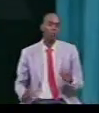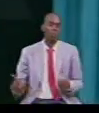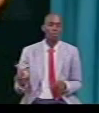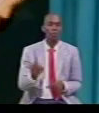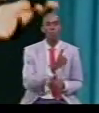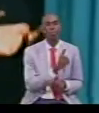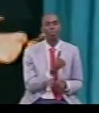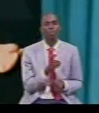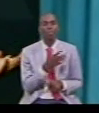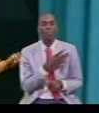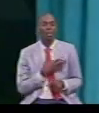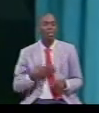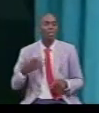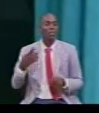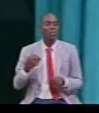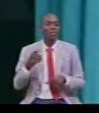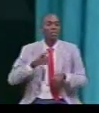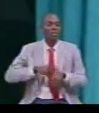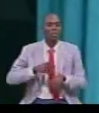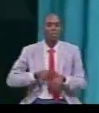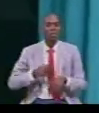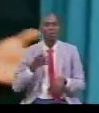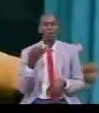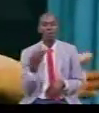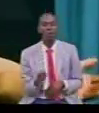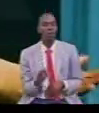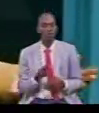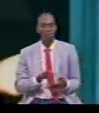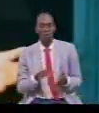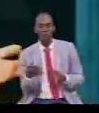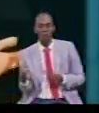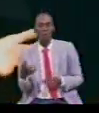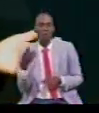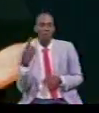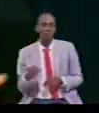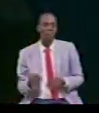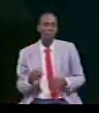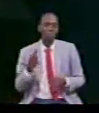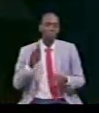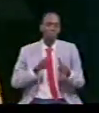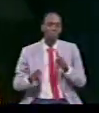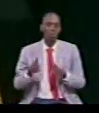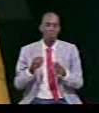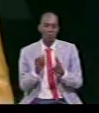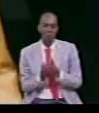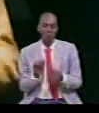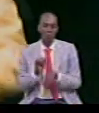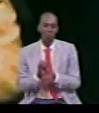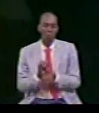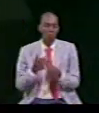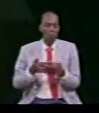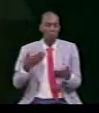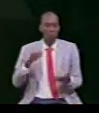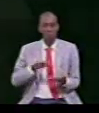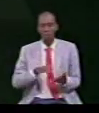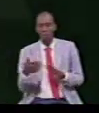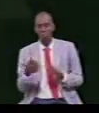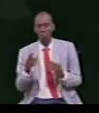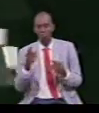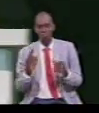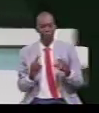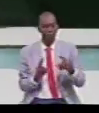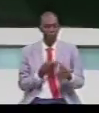the heralds of death, the forerunners of death, sickness.